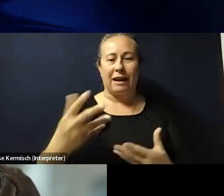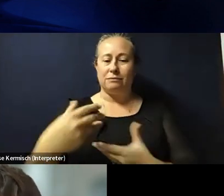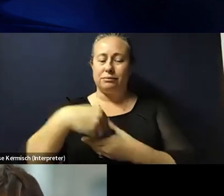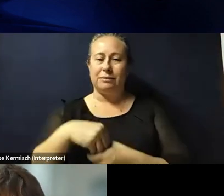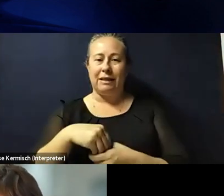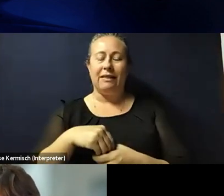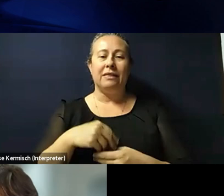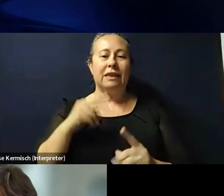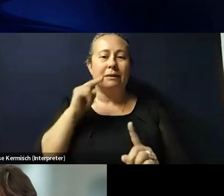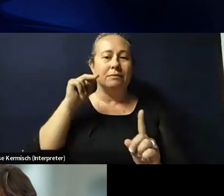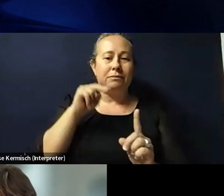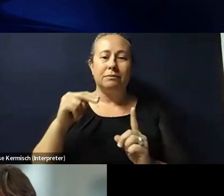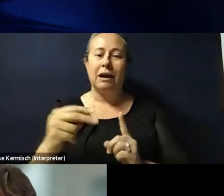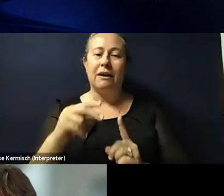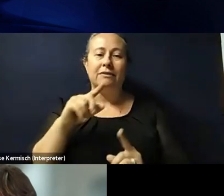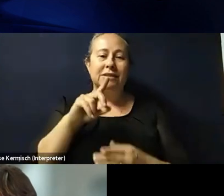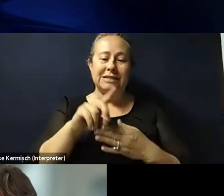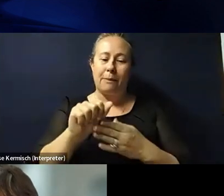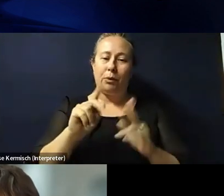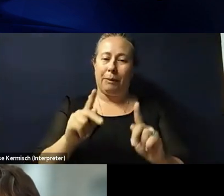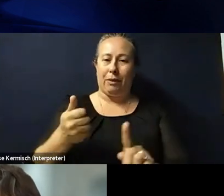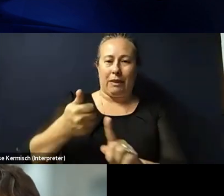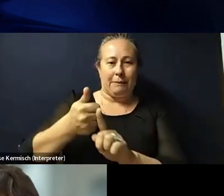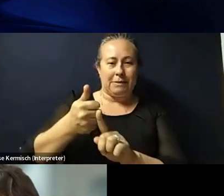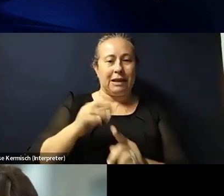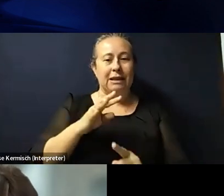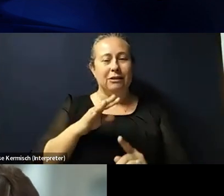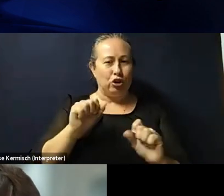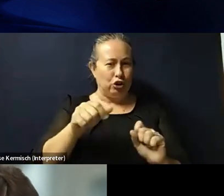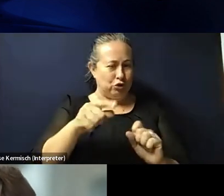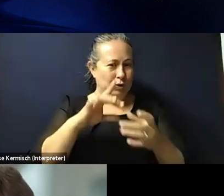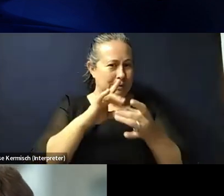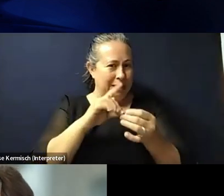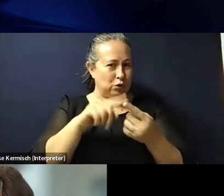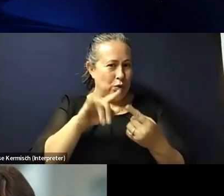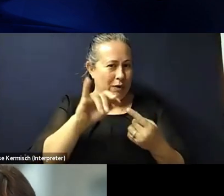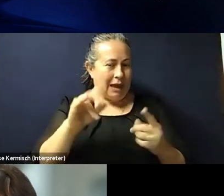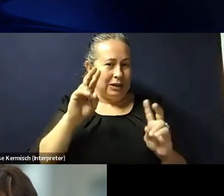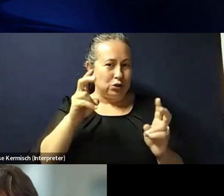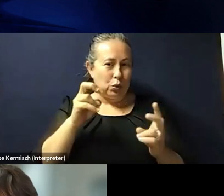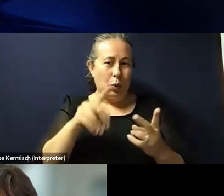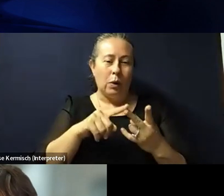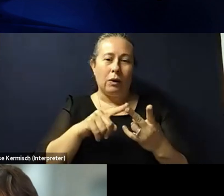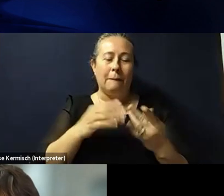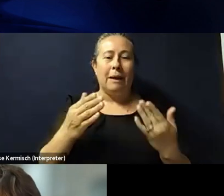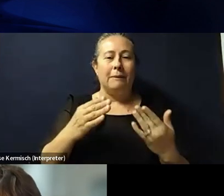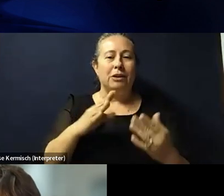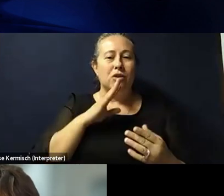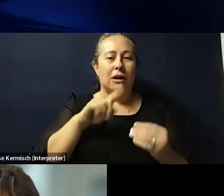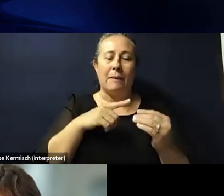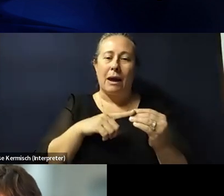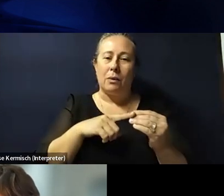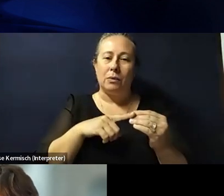of disabled people themselves. You know, either speak to that issue or actually talk about how